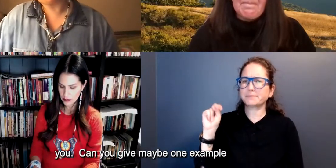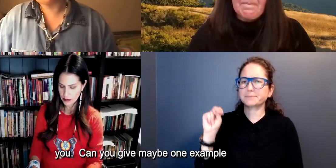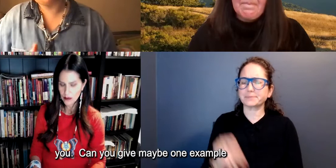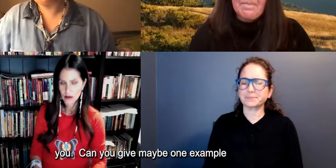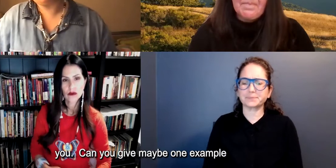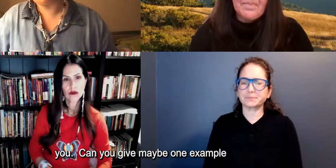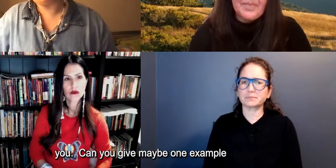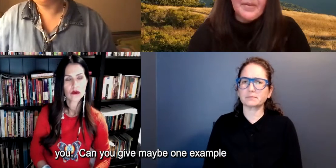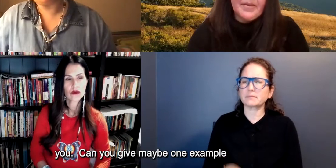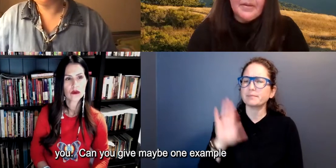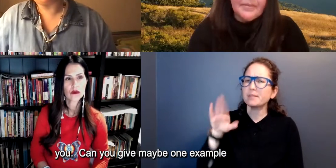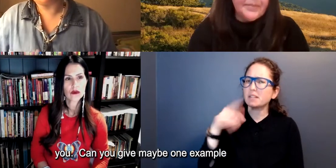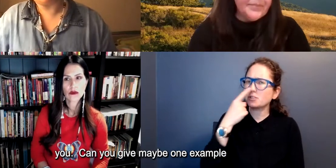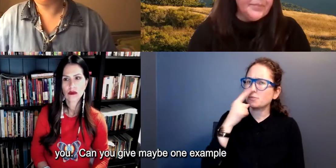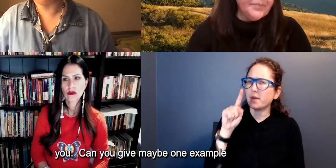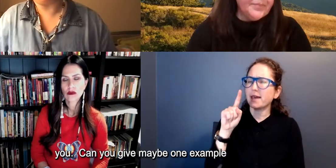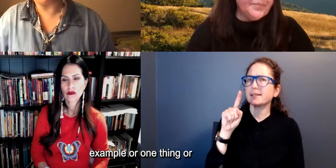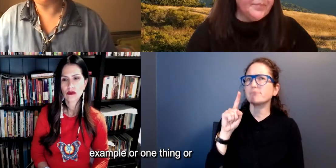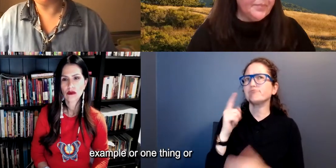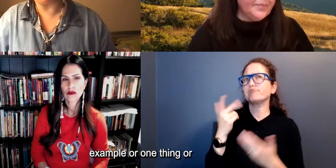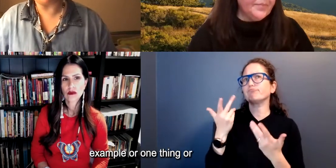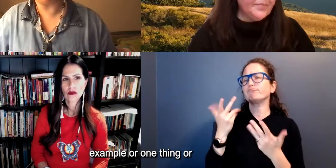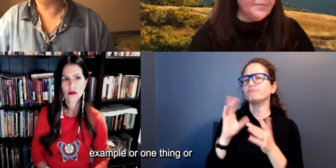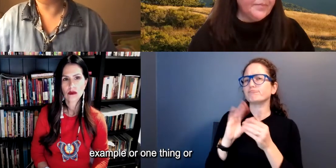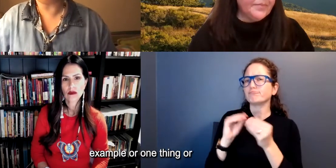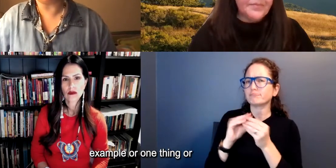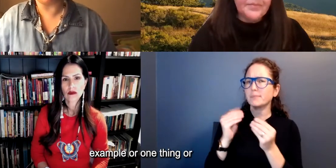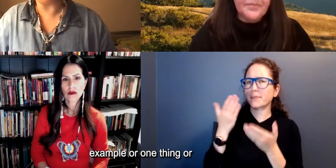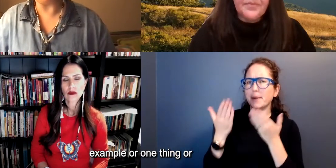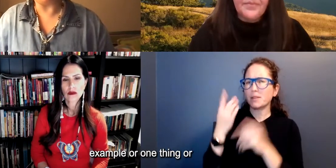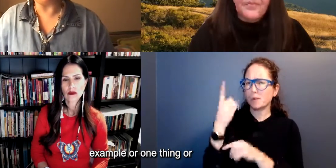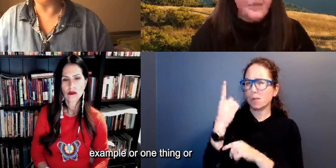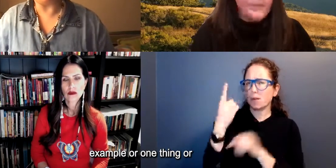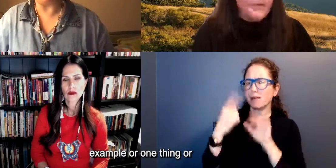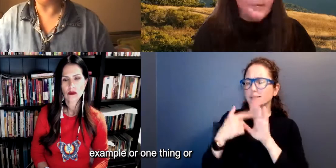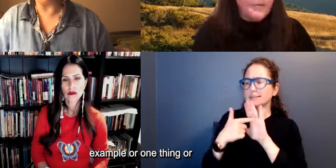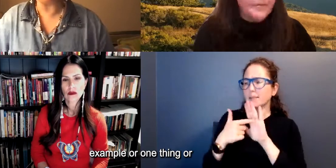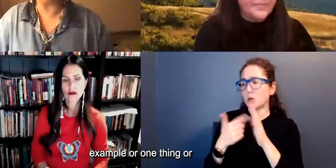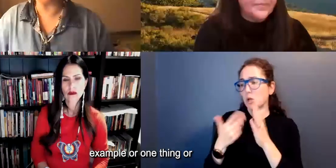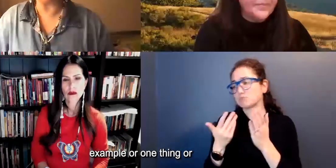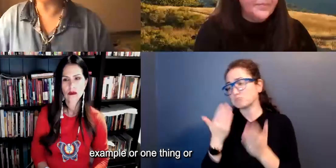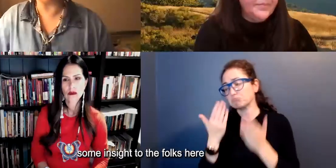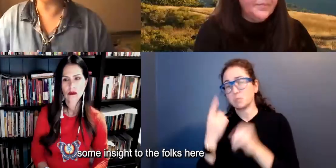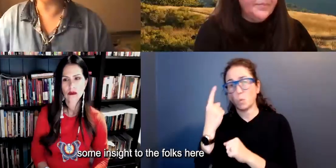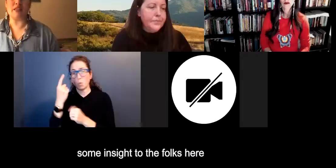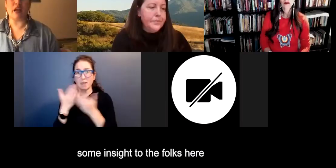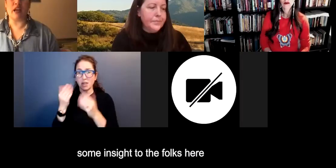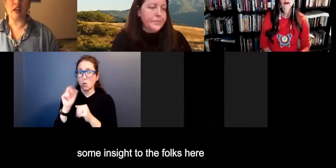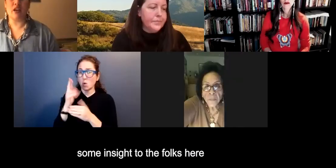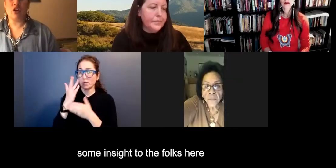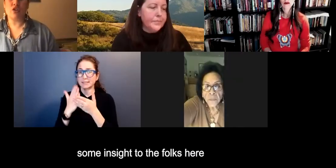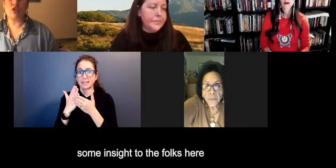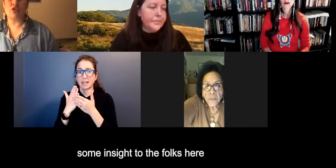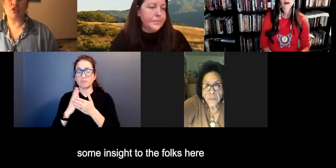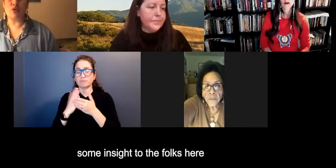Can you give maybe one example or one thing or some insight